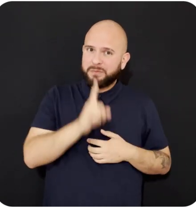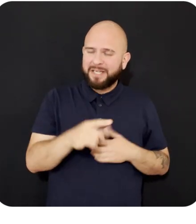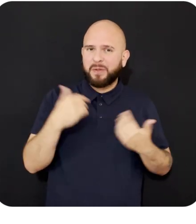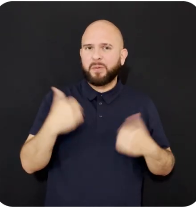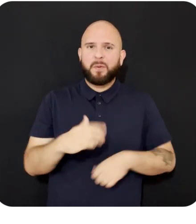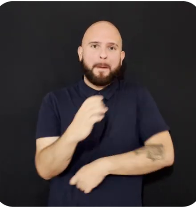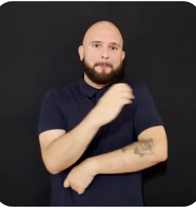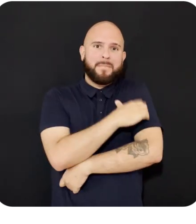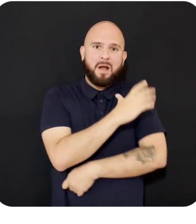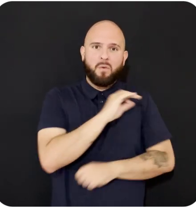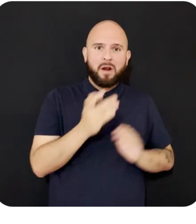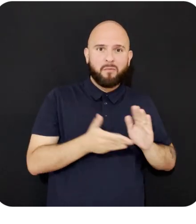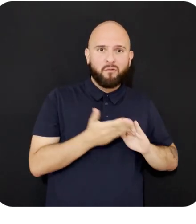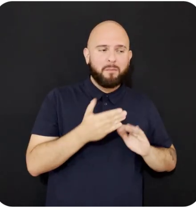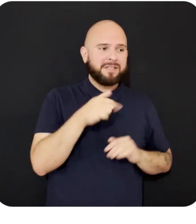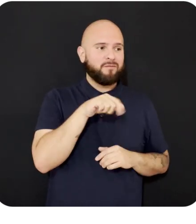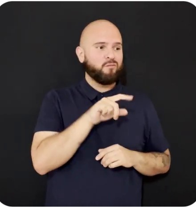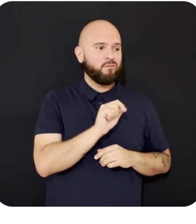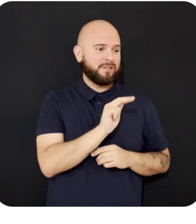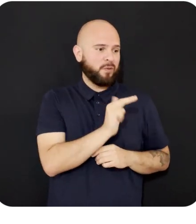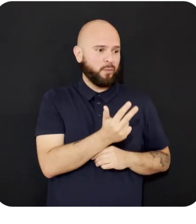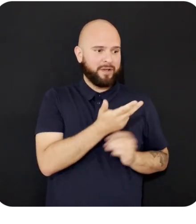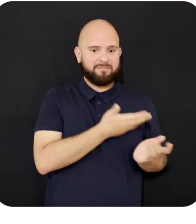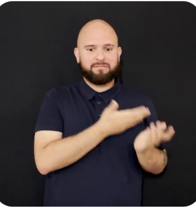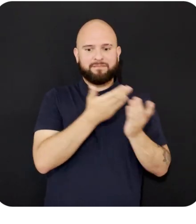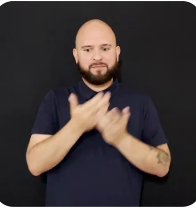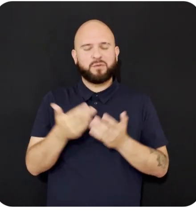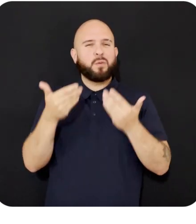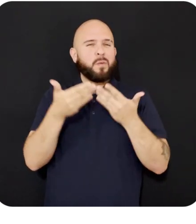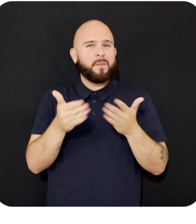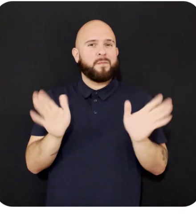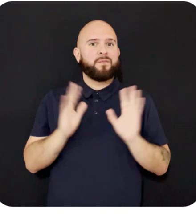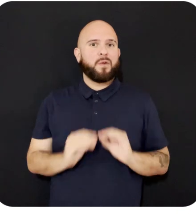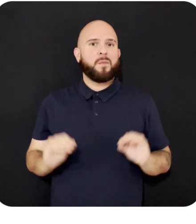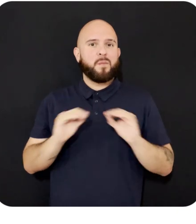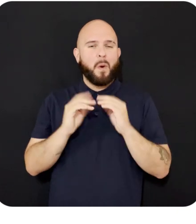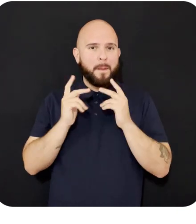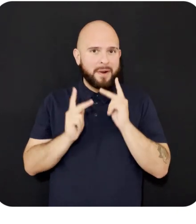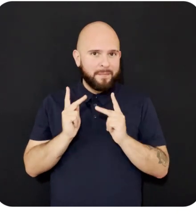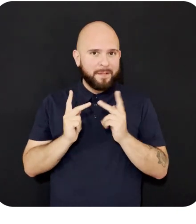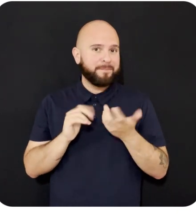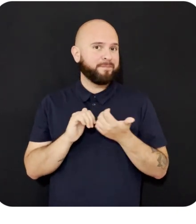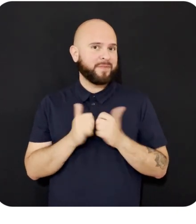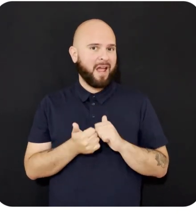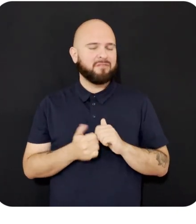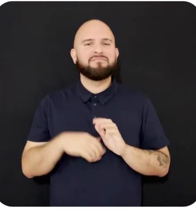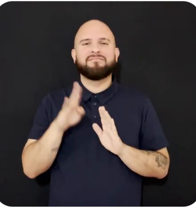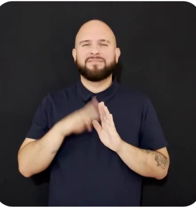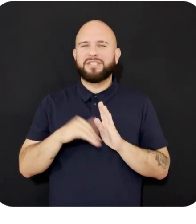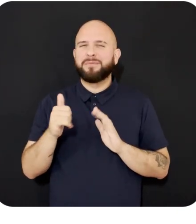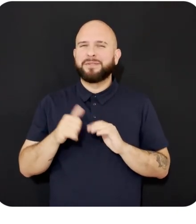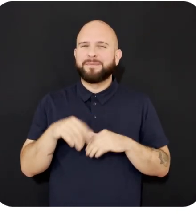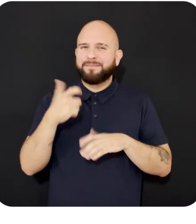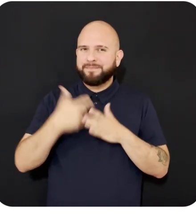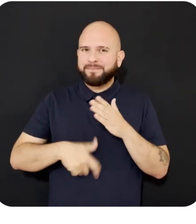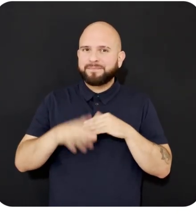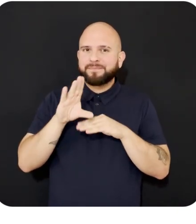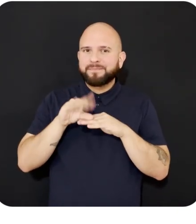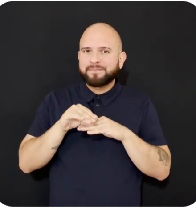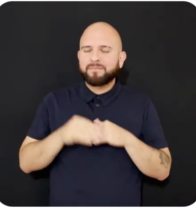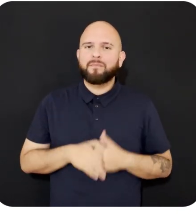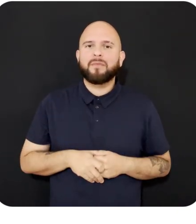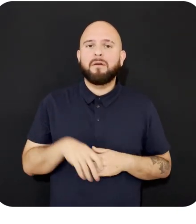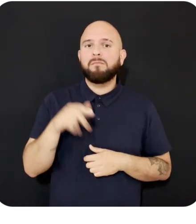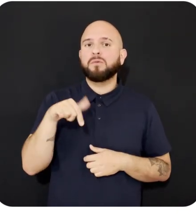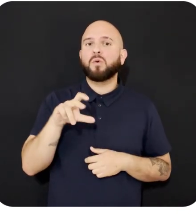the power and performance of the MetaQuest 3 to a much larger audience by virtue of a lower price. With